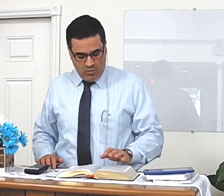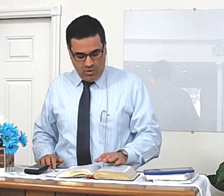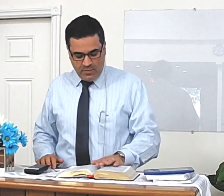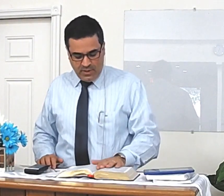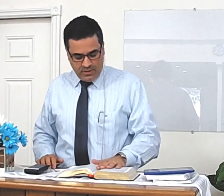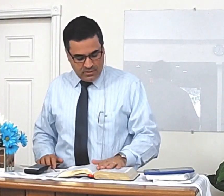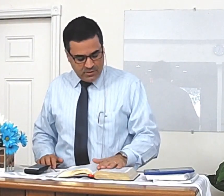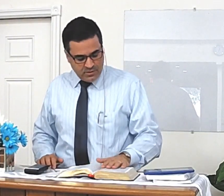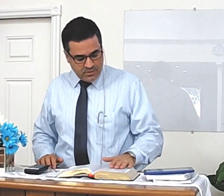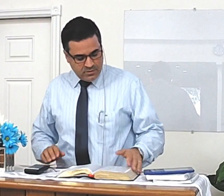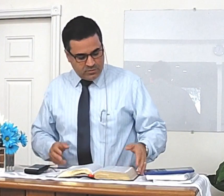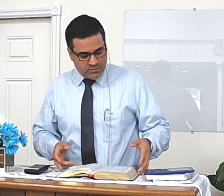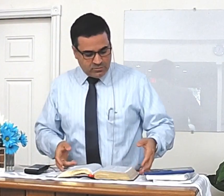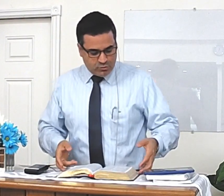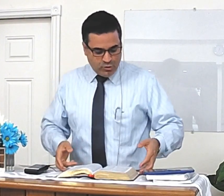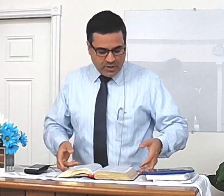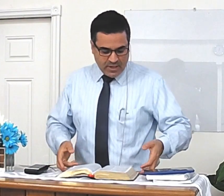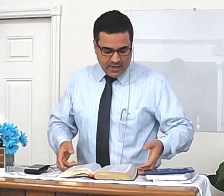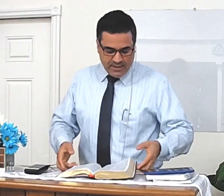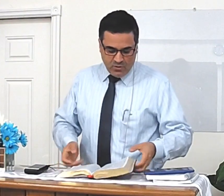terrible. Man,